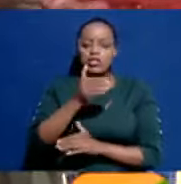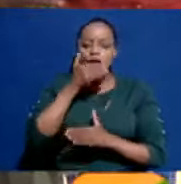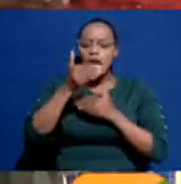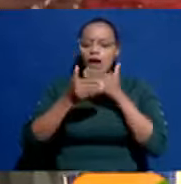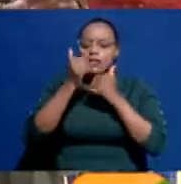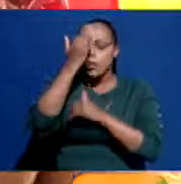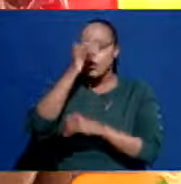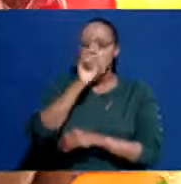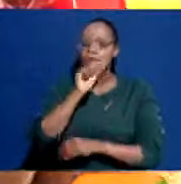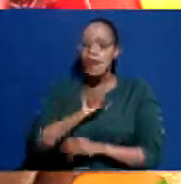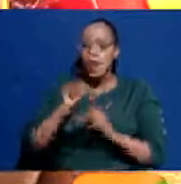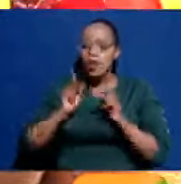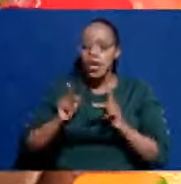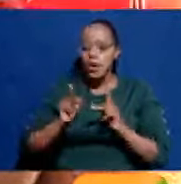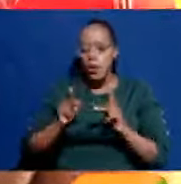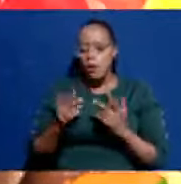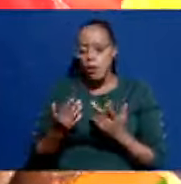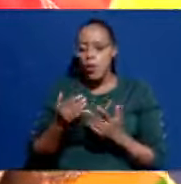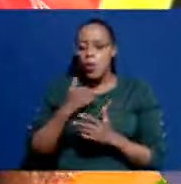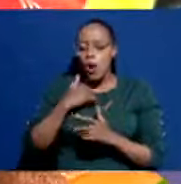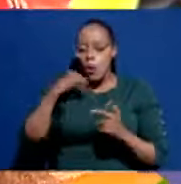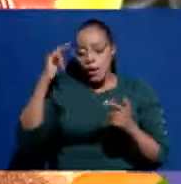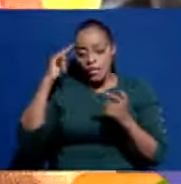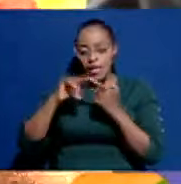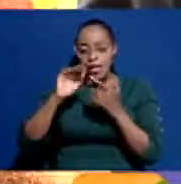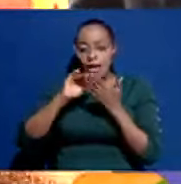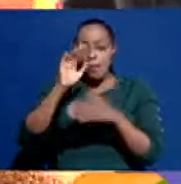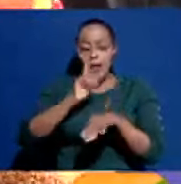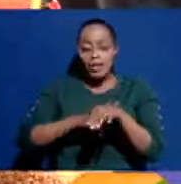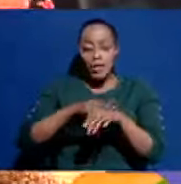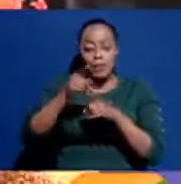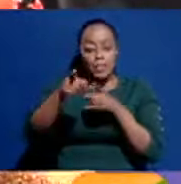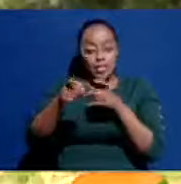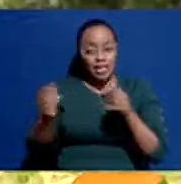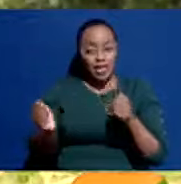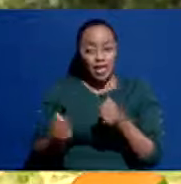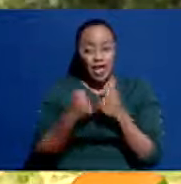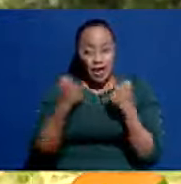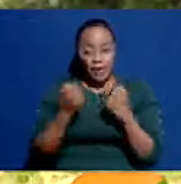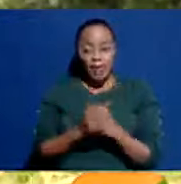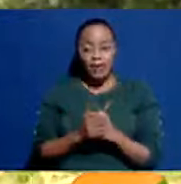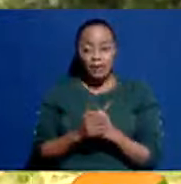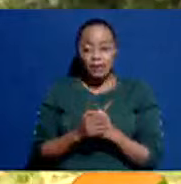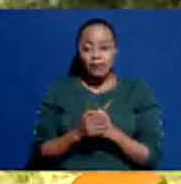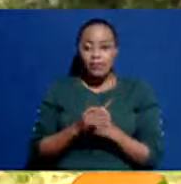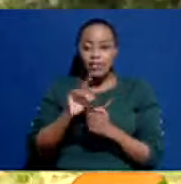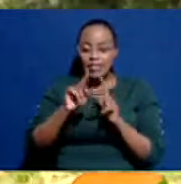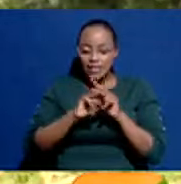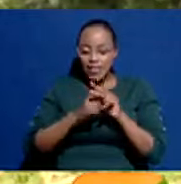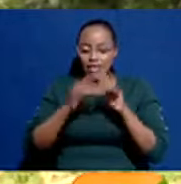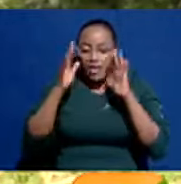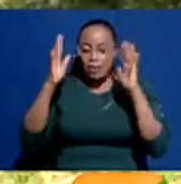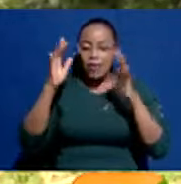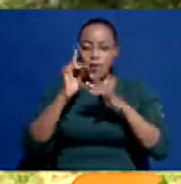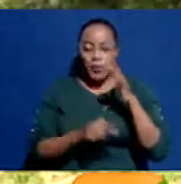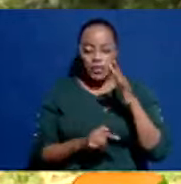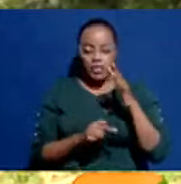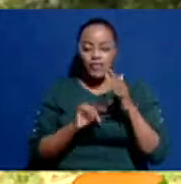the elderly are targeted so often when it comes to these attacks. Chanzo kikubwa chanzo ni